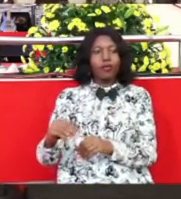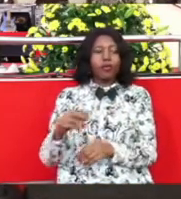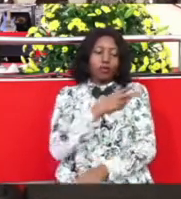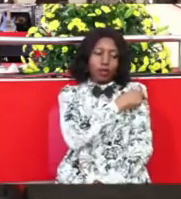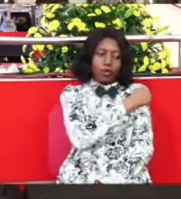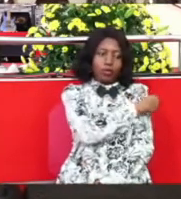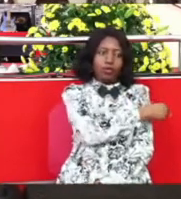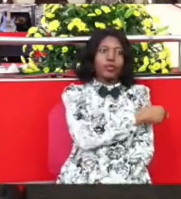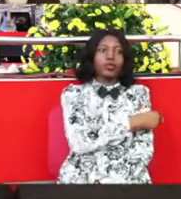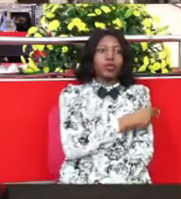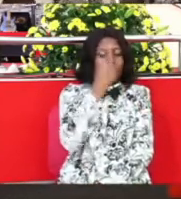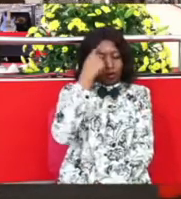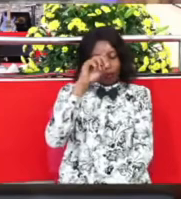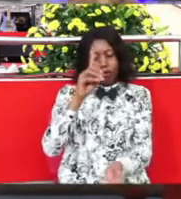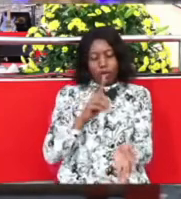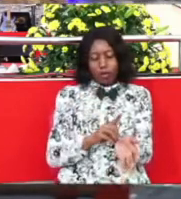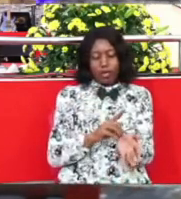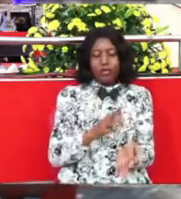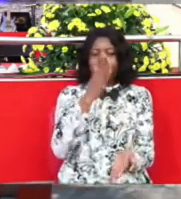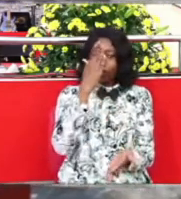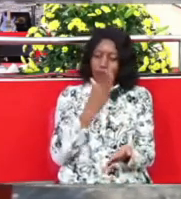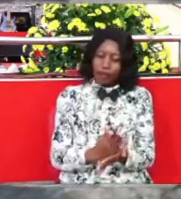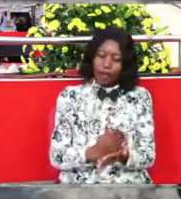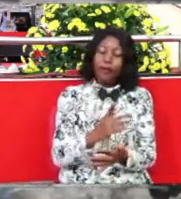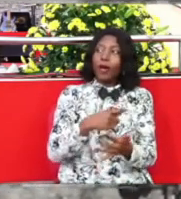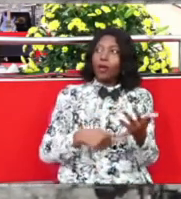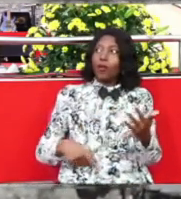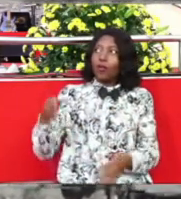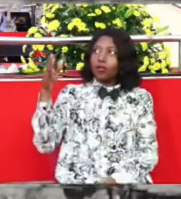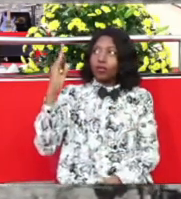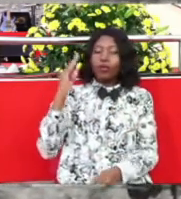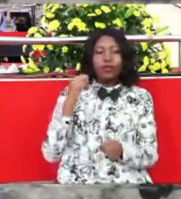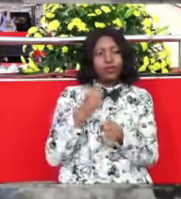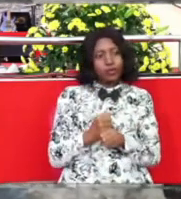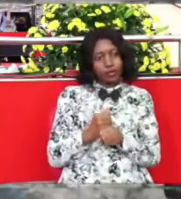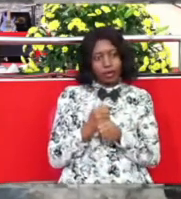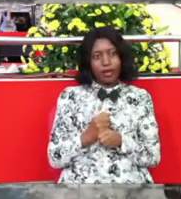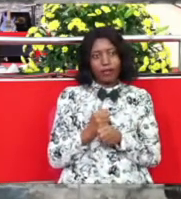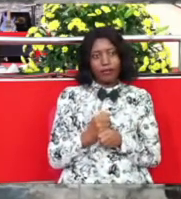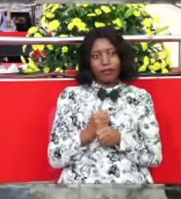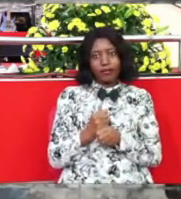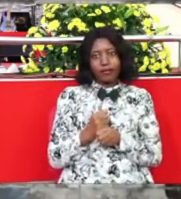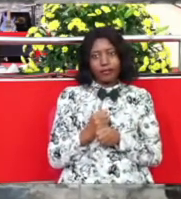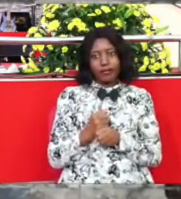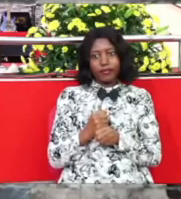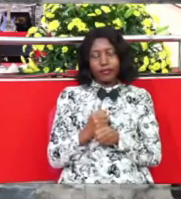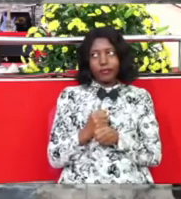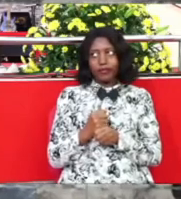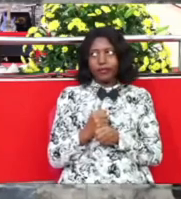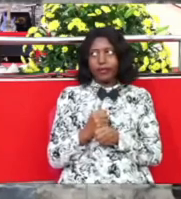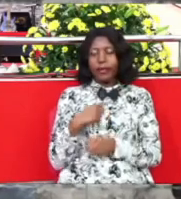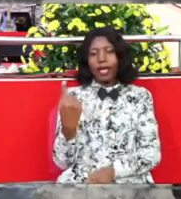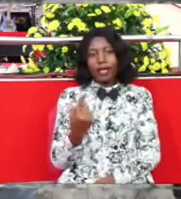what the Lord is already doing in his life. Yakoba nampeleka hospitalini kwamba Mungu akaweze kuhakikisha kile ambacho amefanya maishani mwake. The only